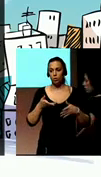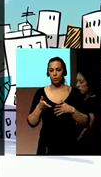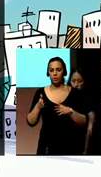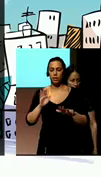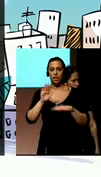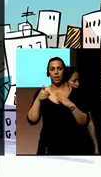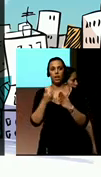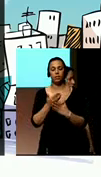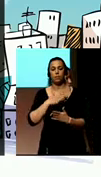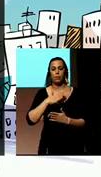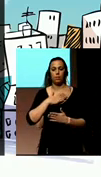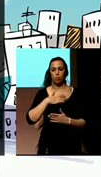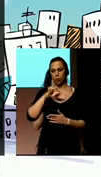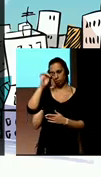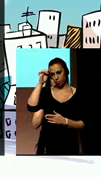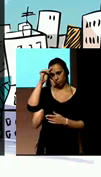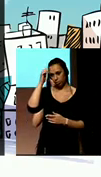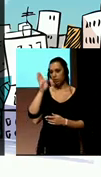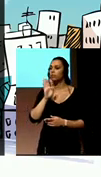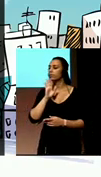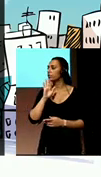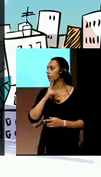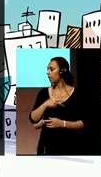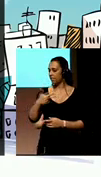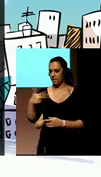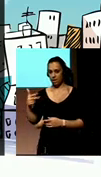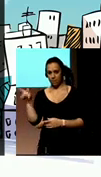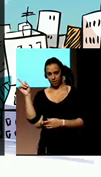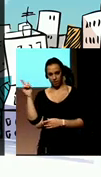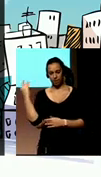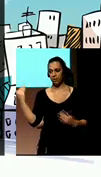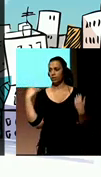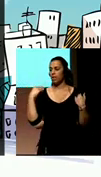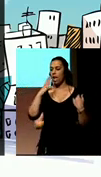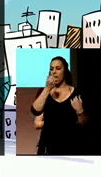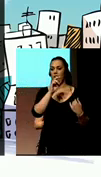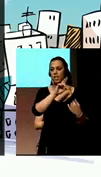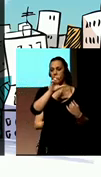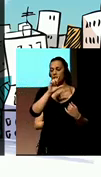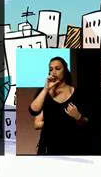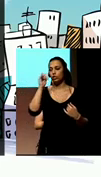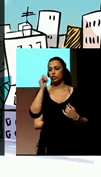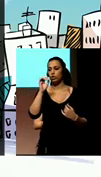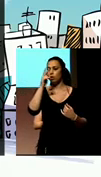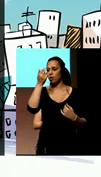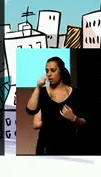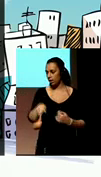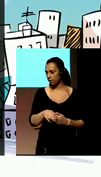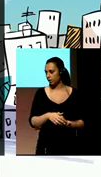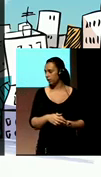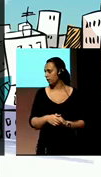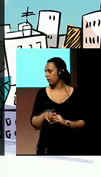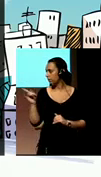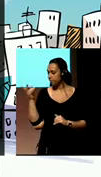ways to cultural heritage in Viborg, Denmark. It will be presented by Carl Johan